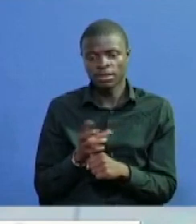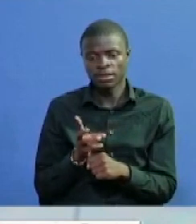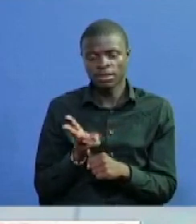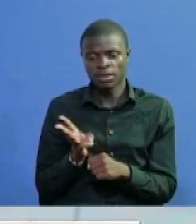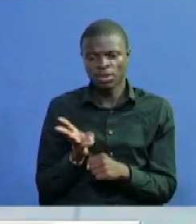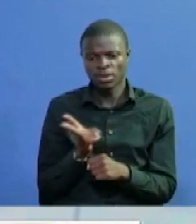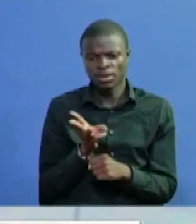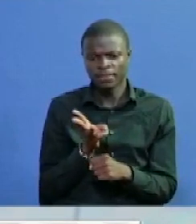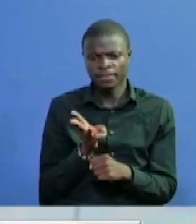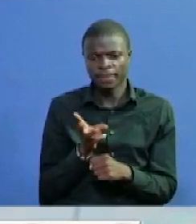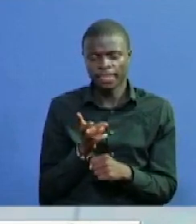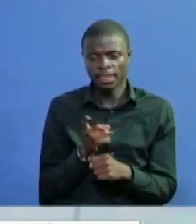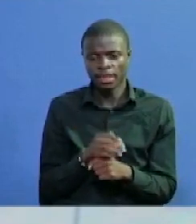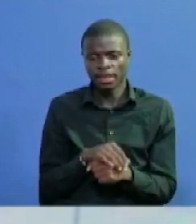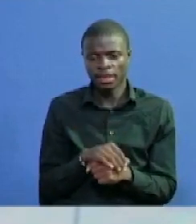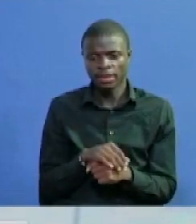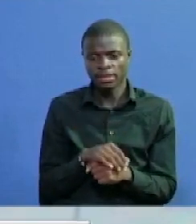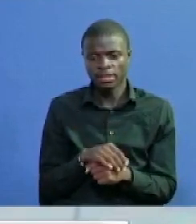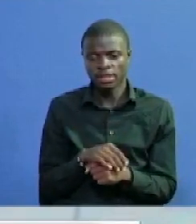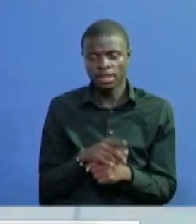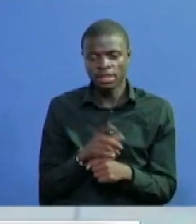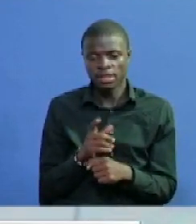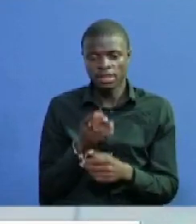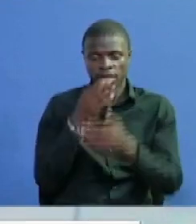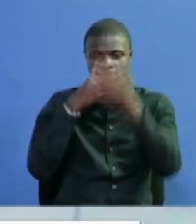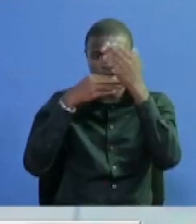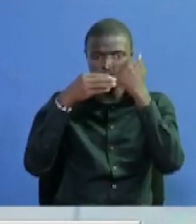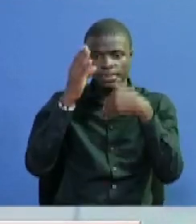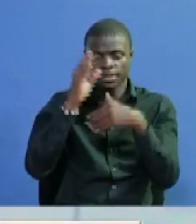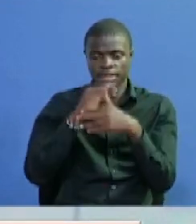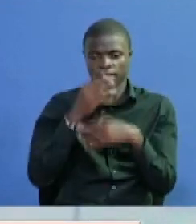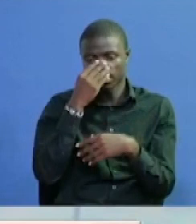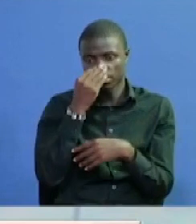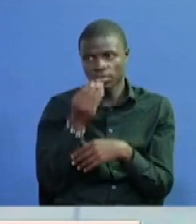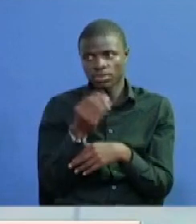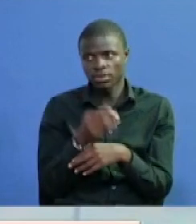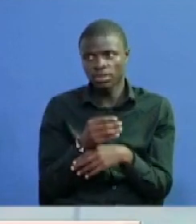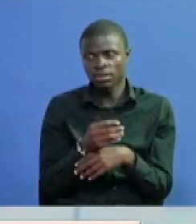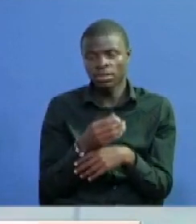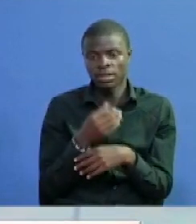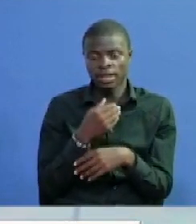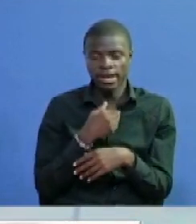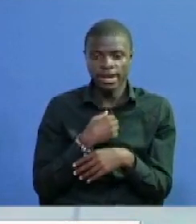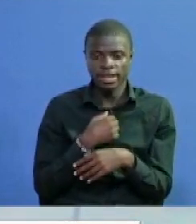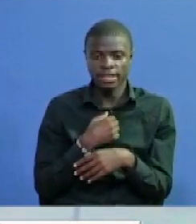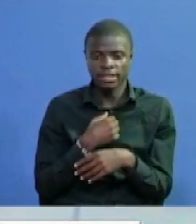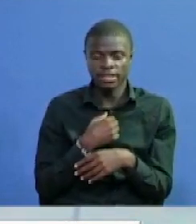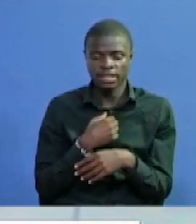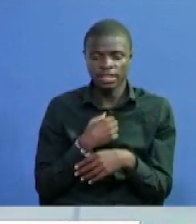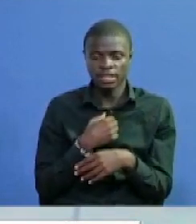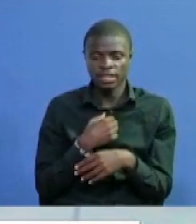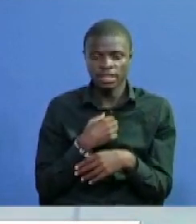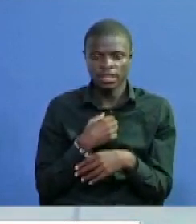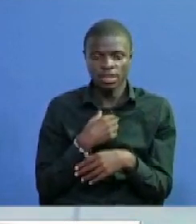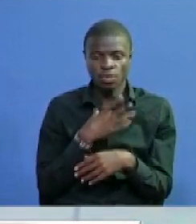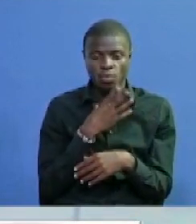pointed out, His Excellency the President, William RUTO, has suggested